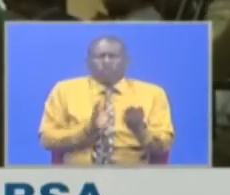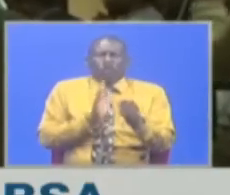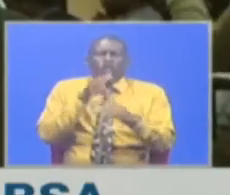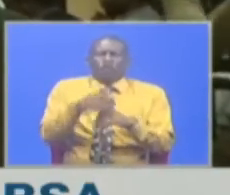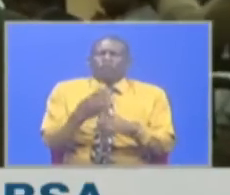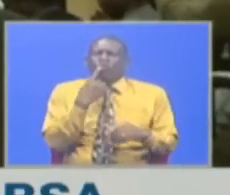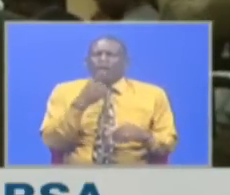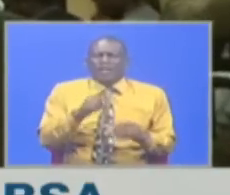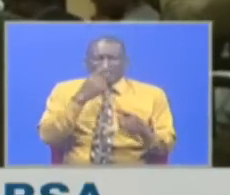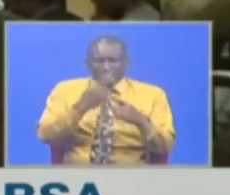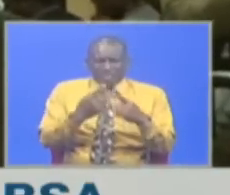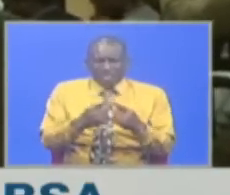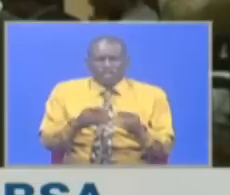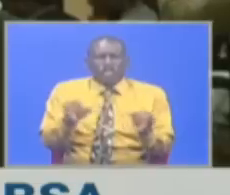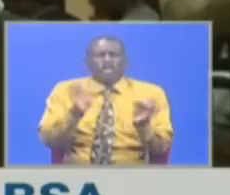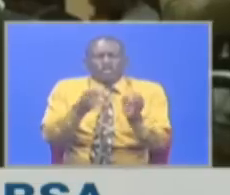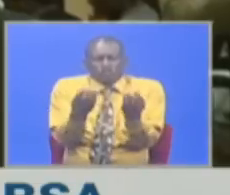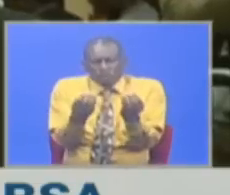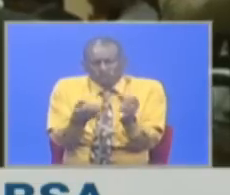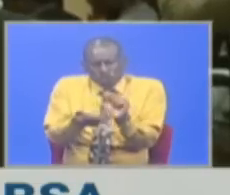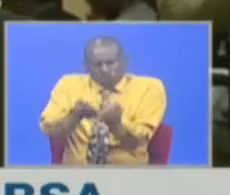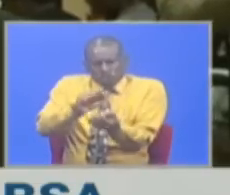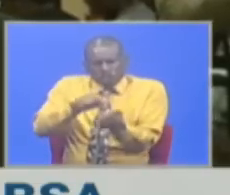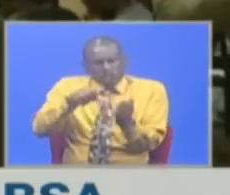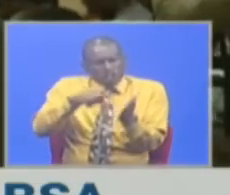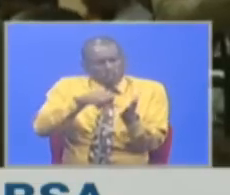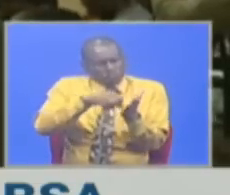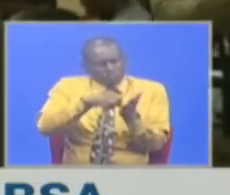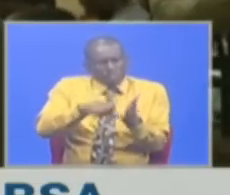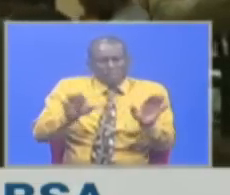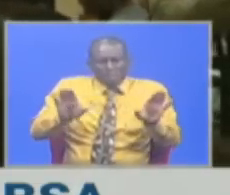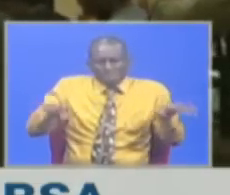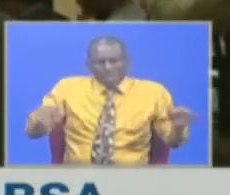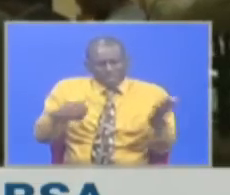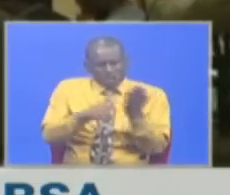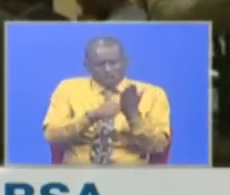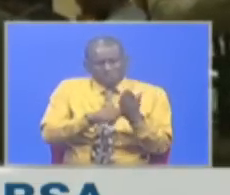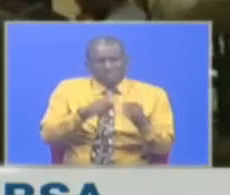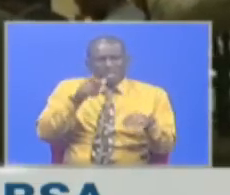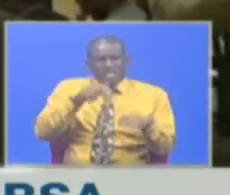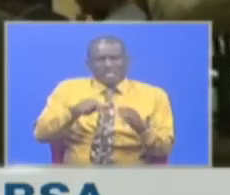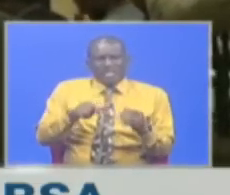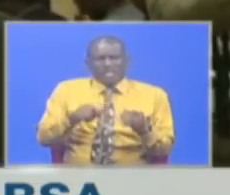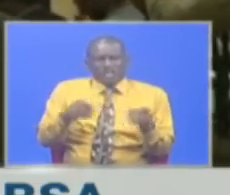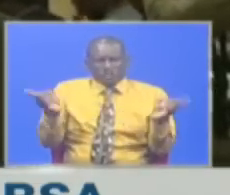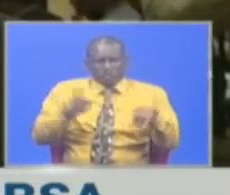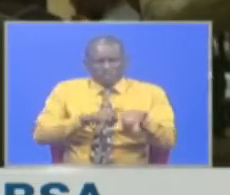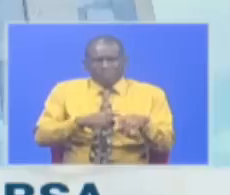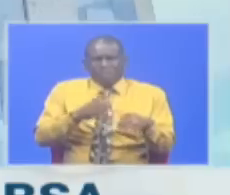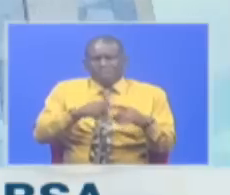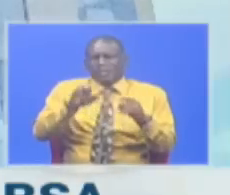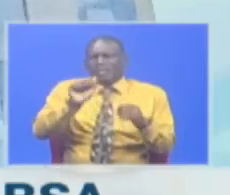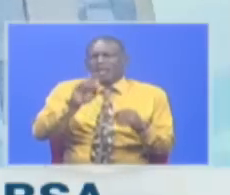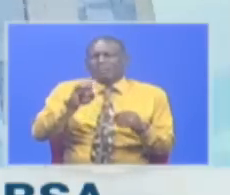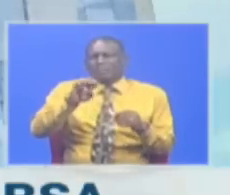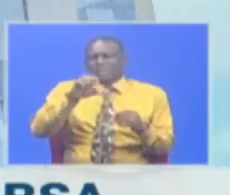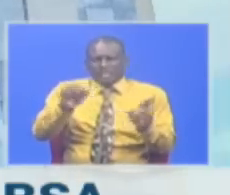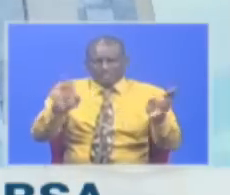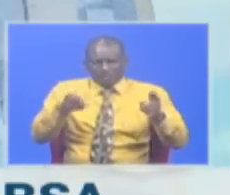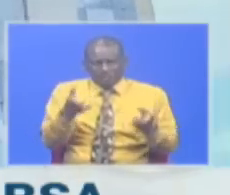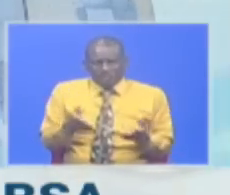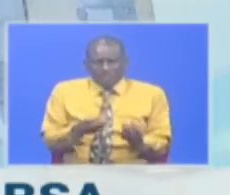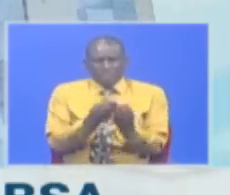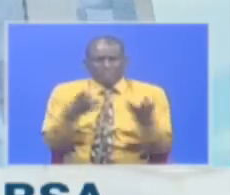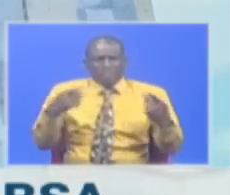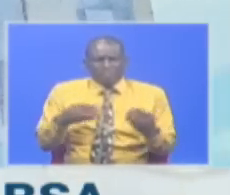such an established brand in people's minds. However, the Absa Group is more than equal to this task. Many colleagues have also worked